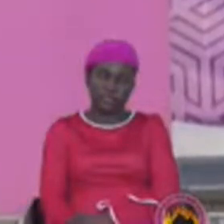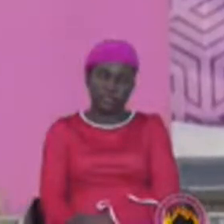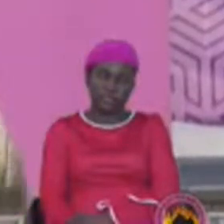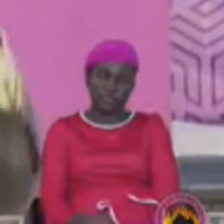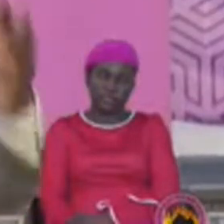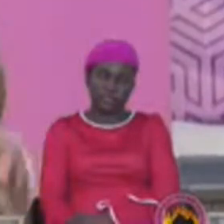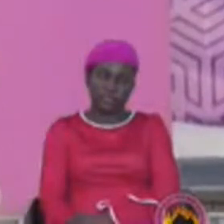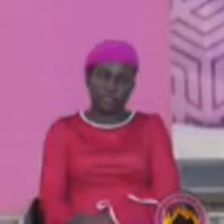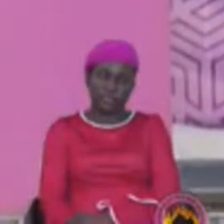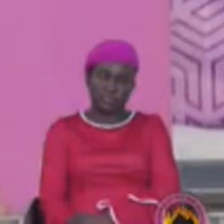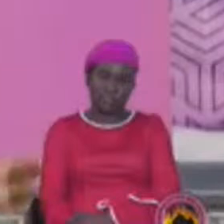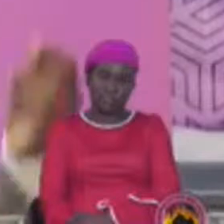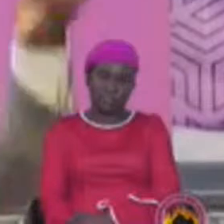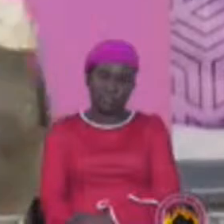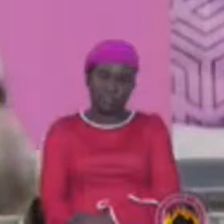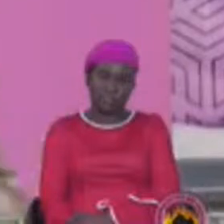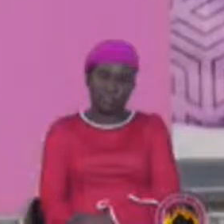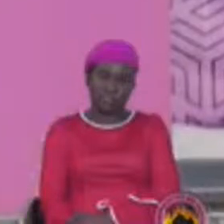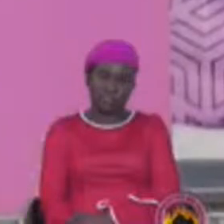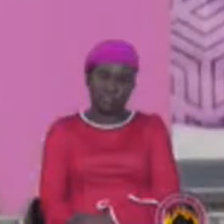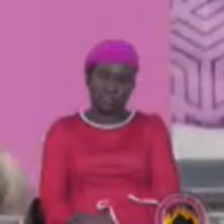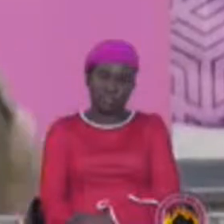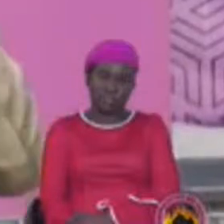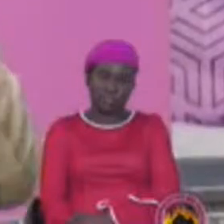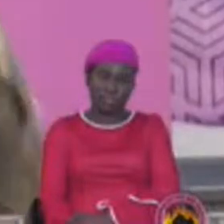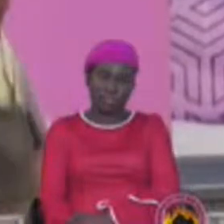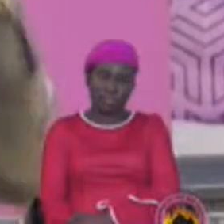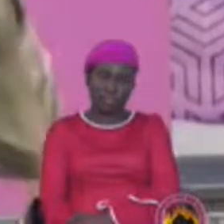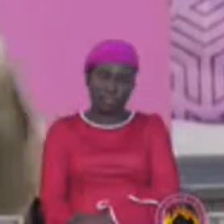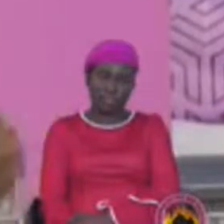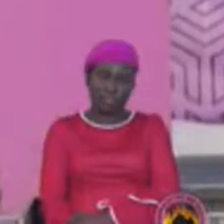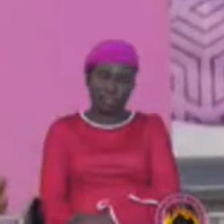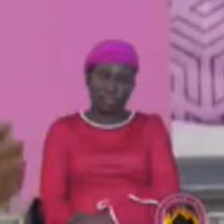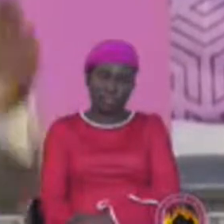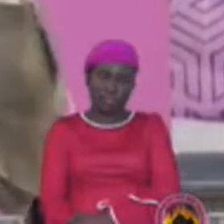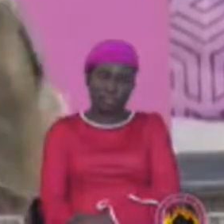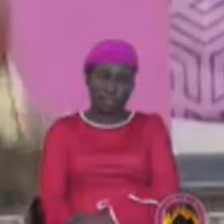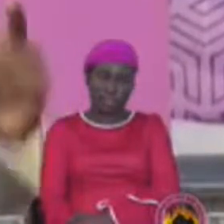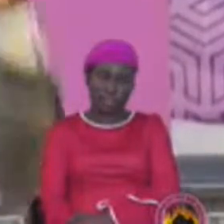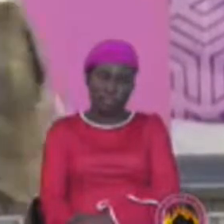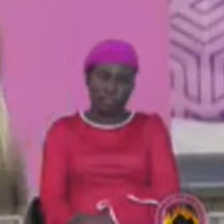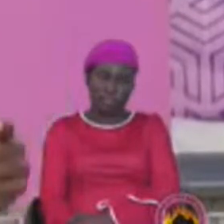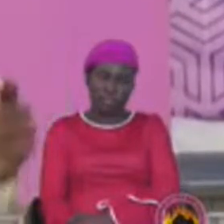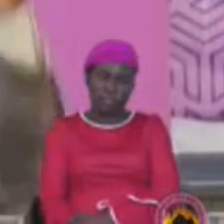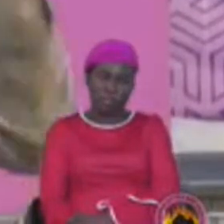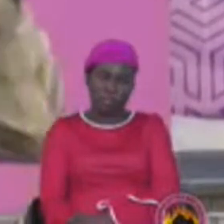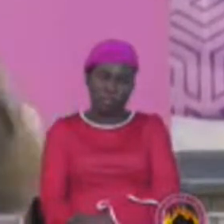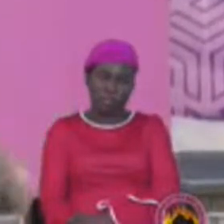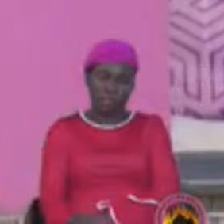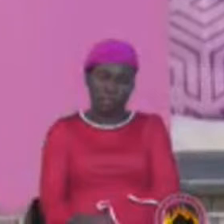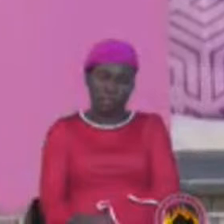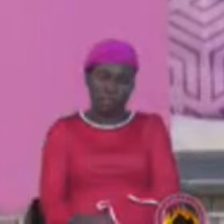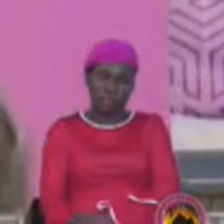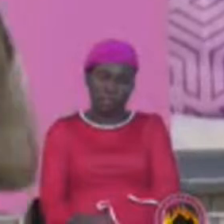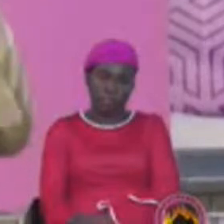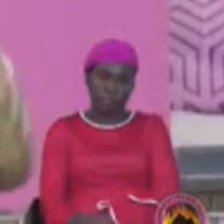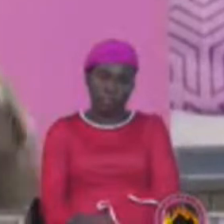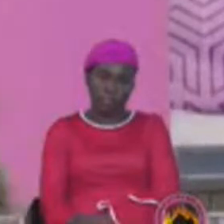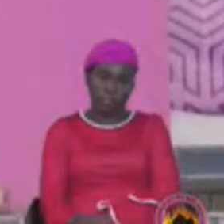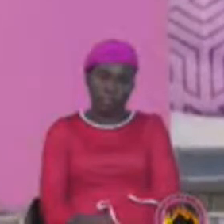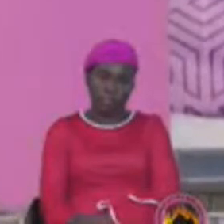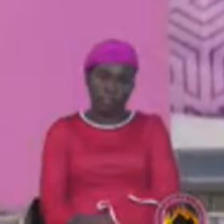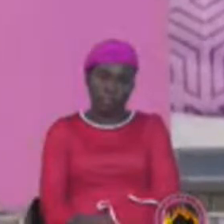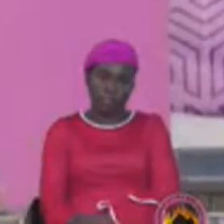the police officer just came and said, God ministered to me that you should be released immediately. Immediately, she left the cell. He got home, and the